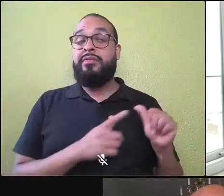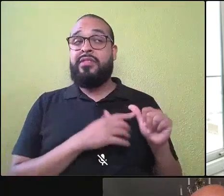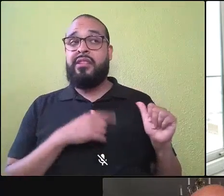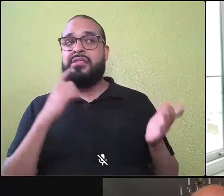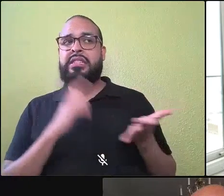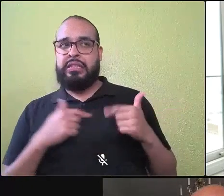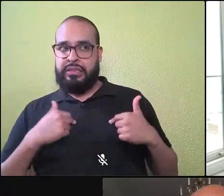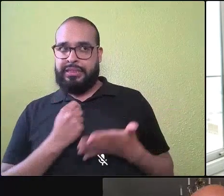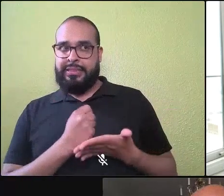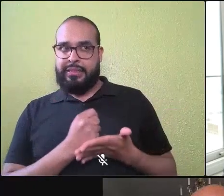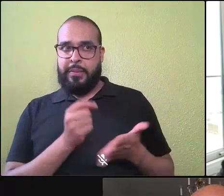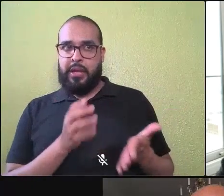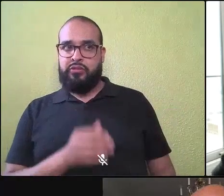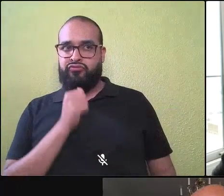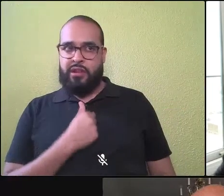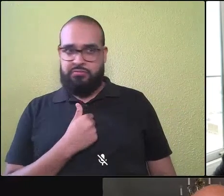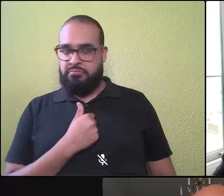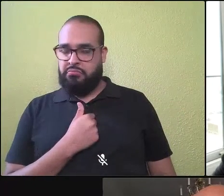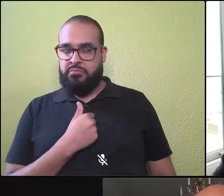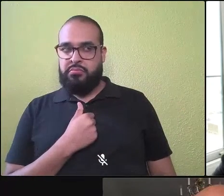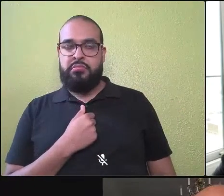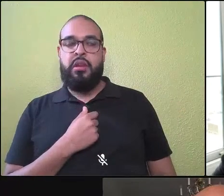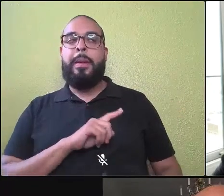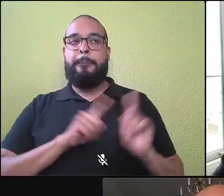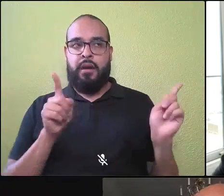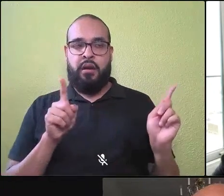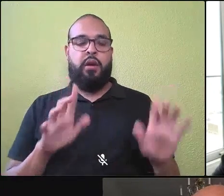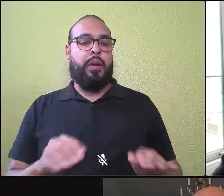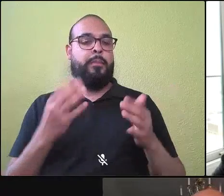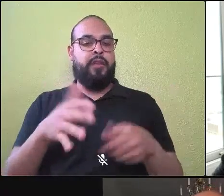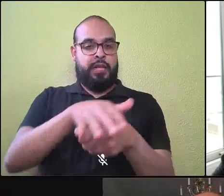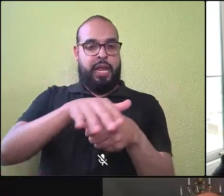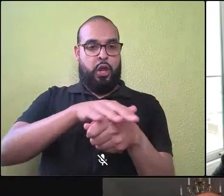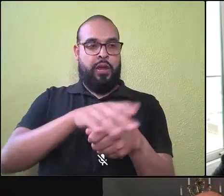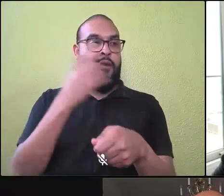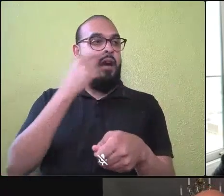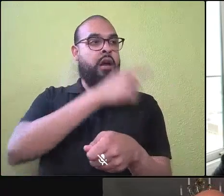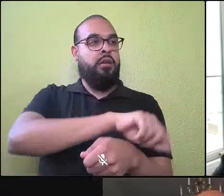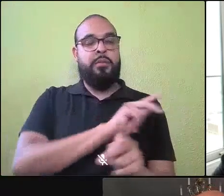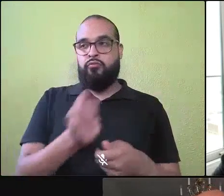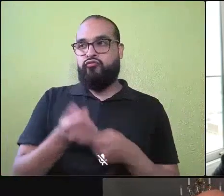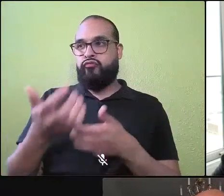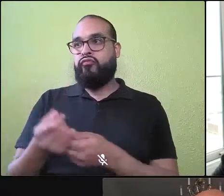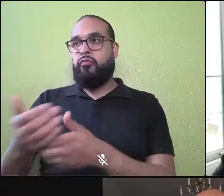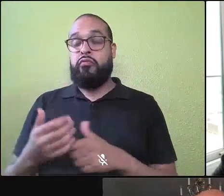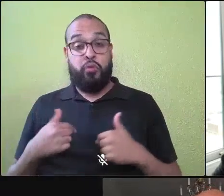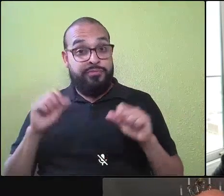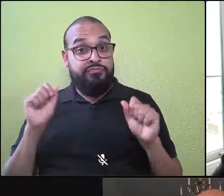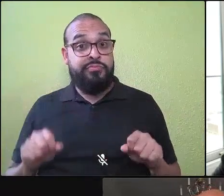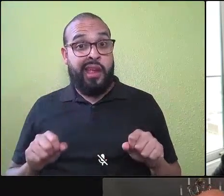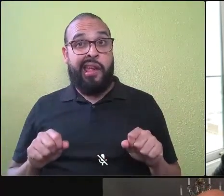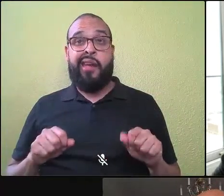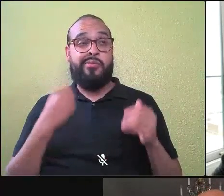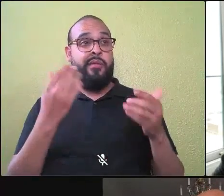like we have to sort of create the container for it. And so what I found is that, yes, I could be all those things for a lot of people. Yes,